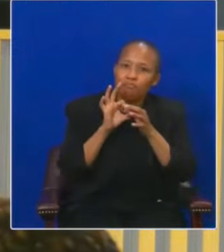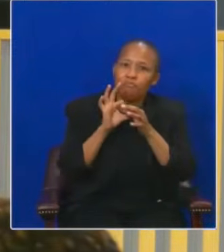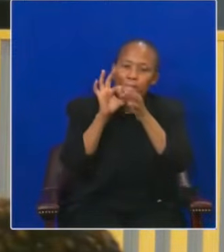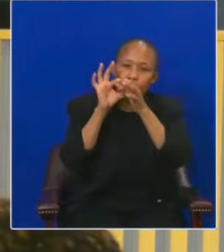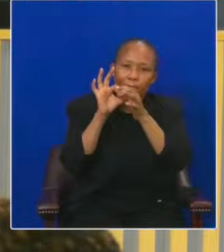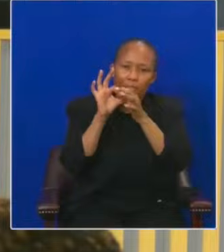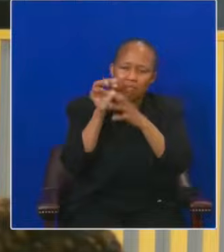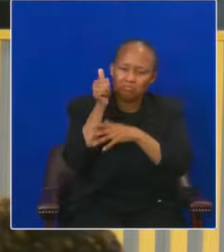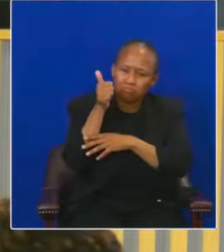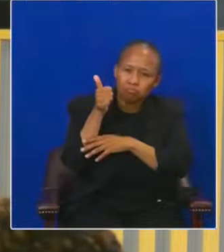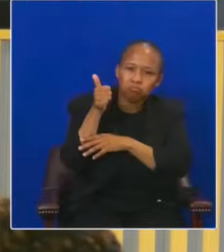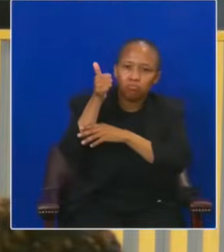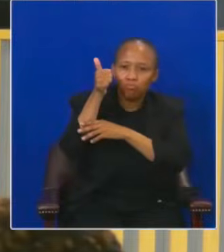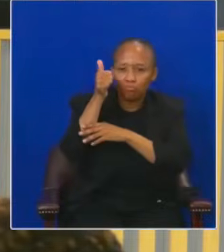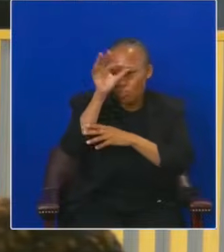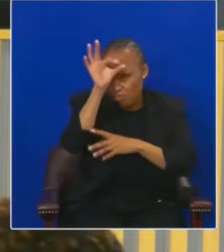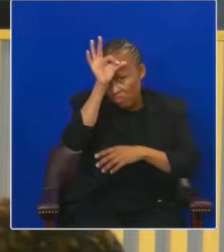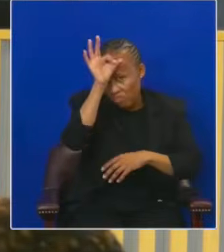the SAPS.